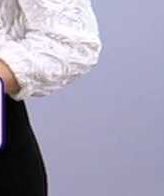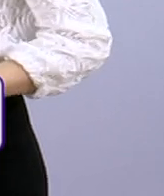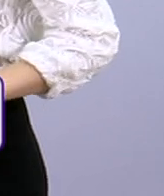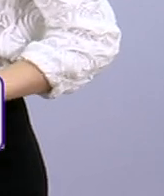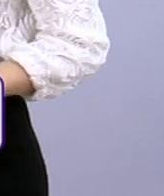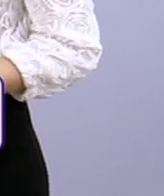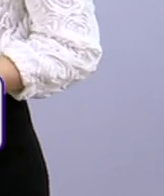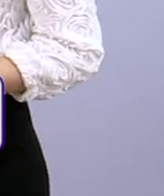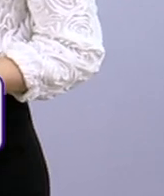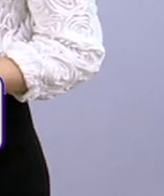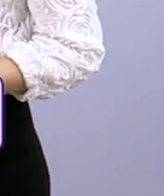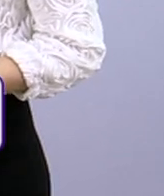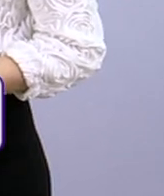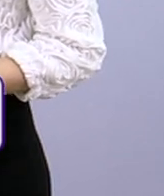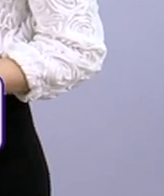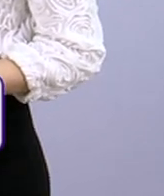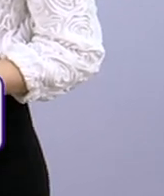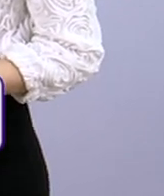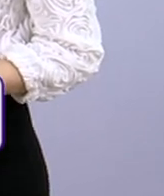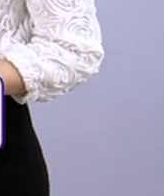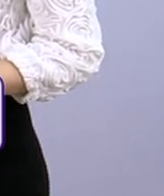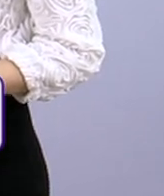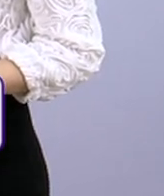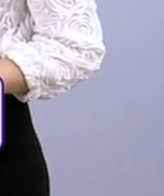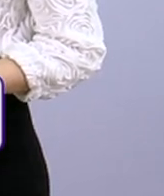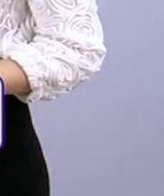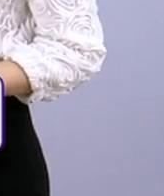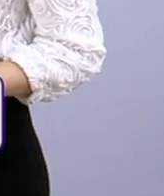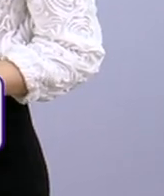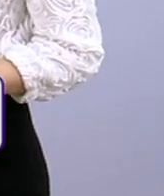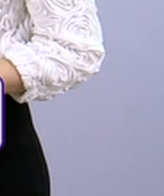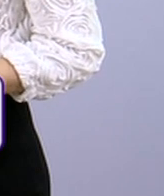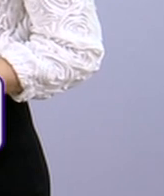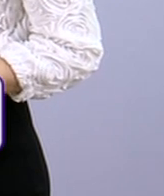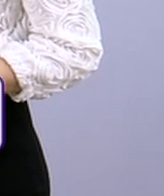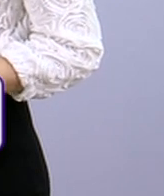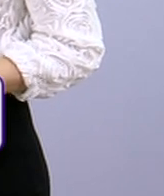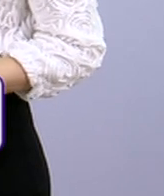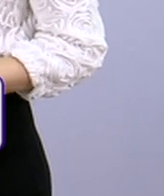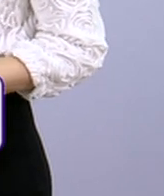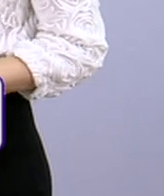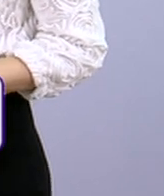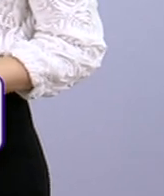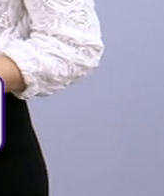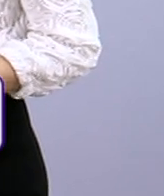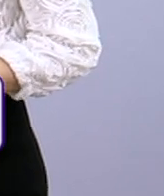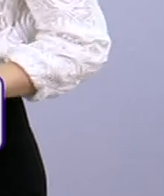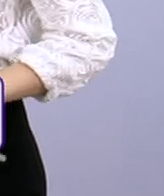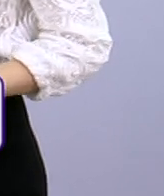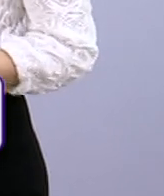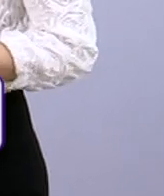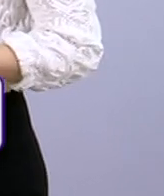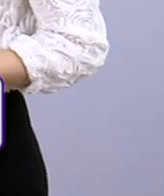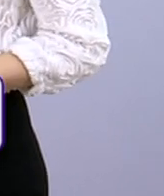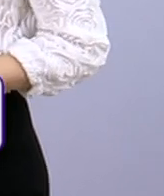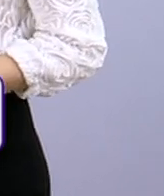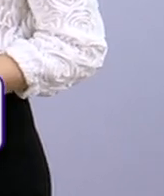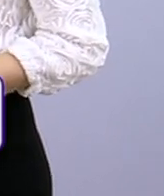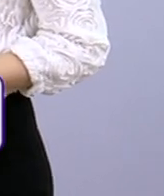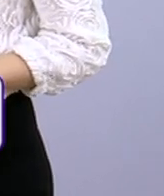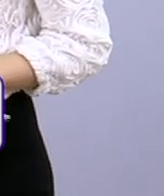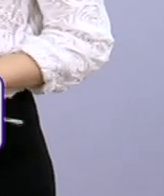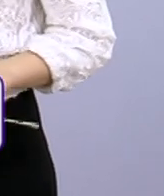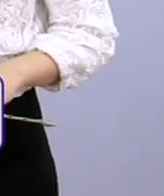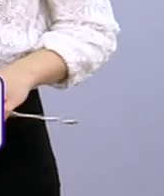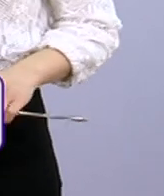because there is a storm. And finally, the fourth one, you can't go skiing because there was